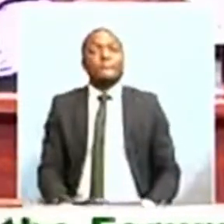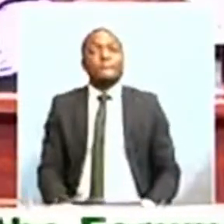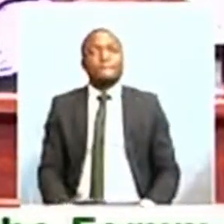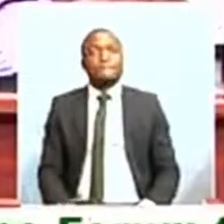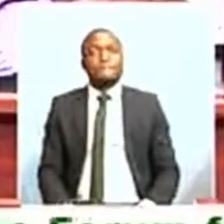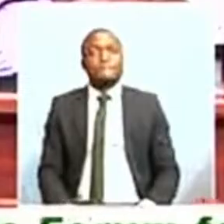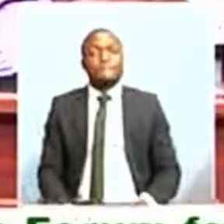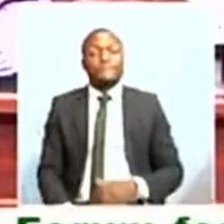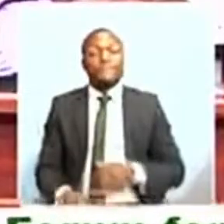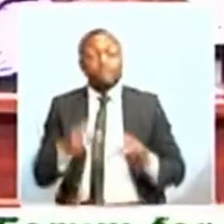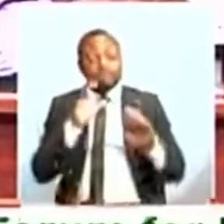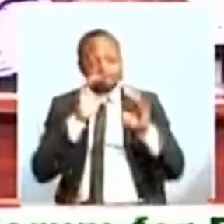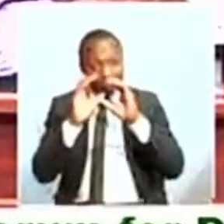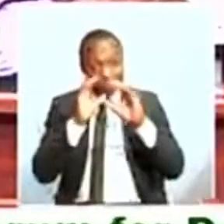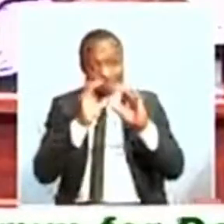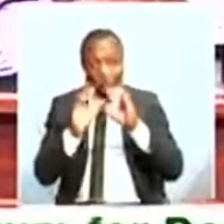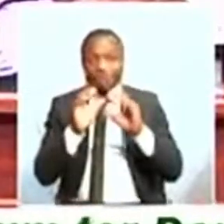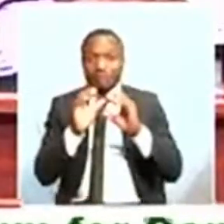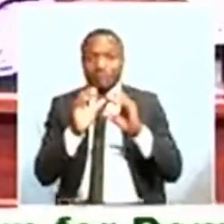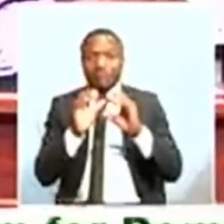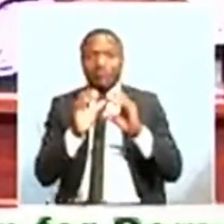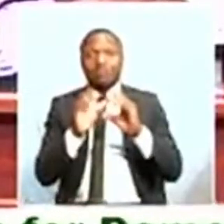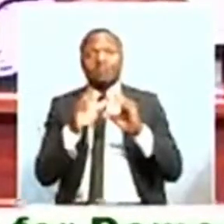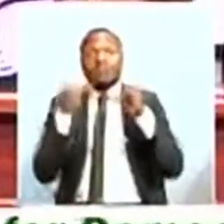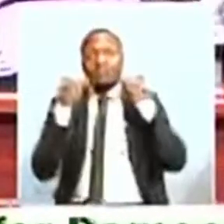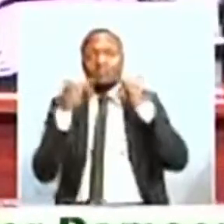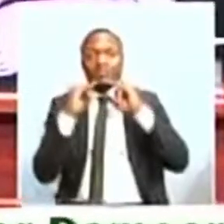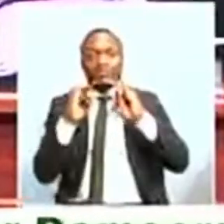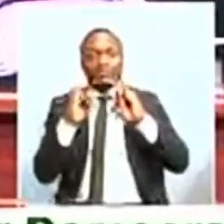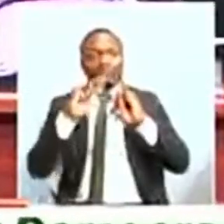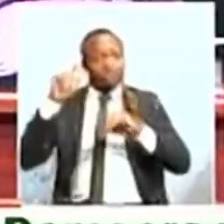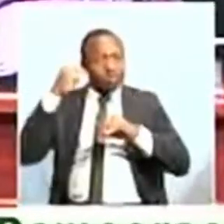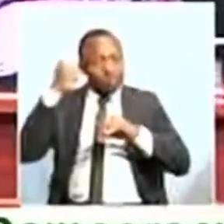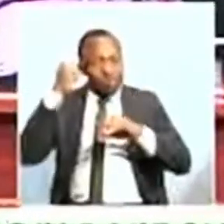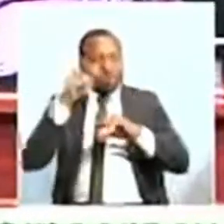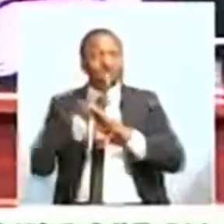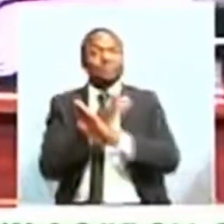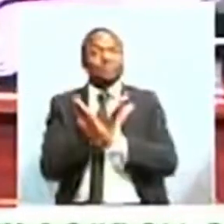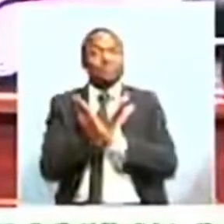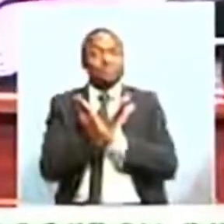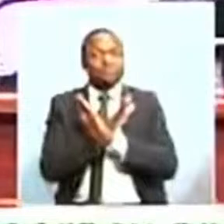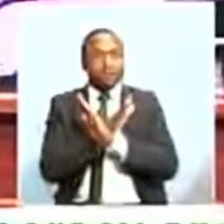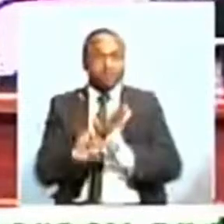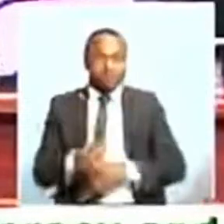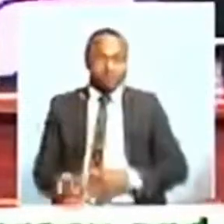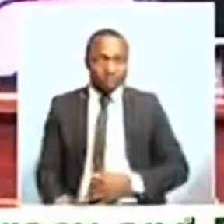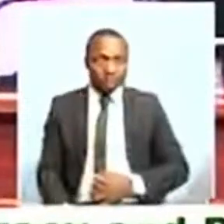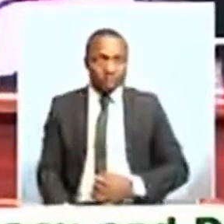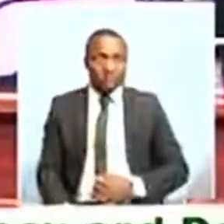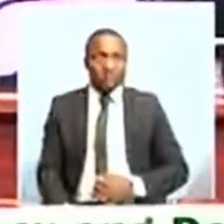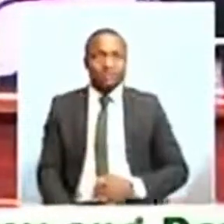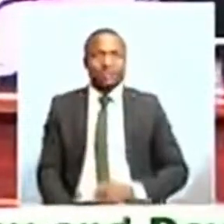earlier communication had been mere information to the government of the Republic of Zambia.